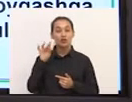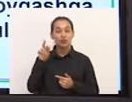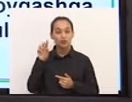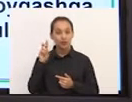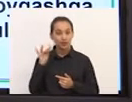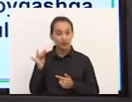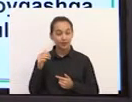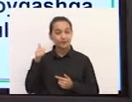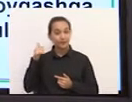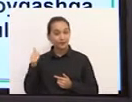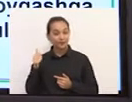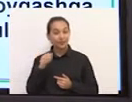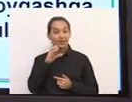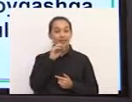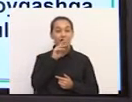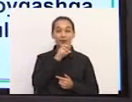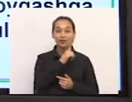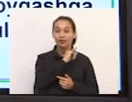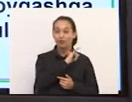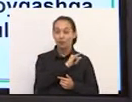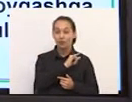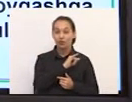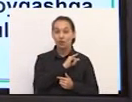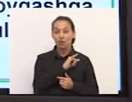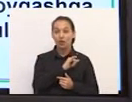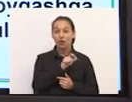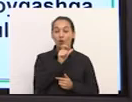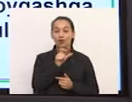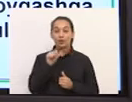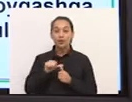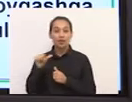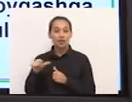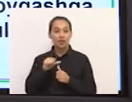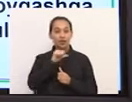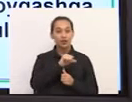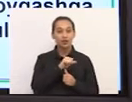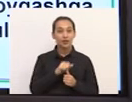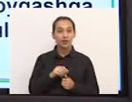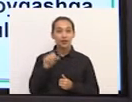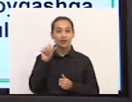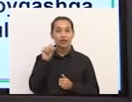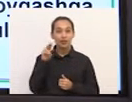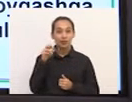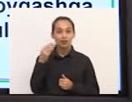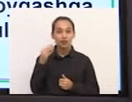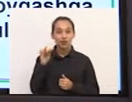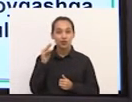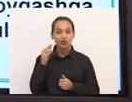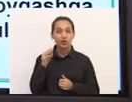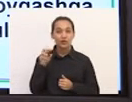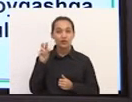qahramonlarga ajratar ekanmiz. Alpomish, Barchinoy, Qorajon, Qaldirg'och, Shohmardon